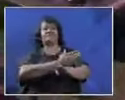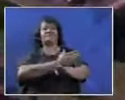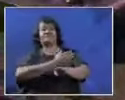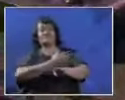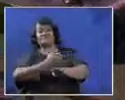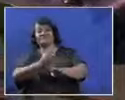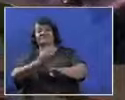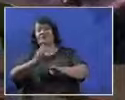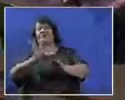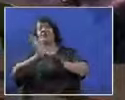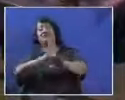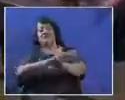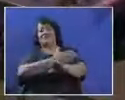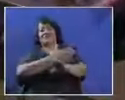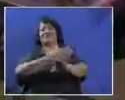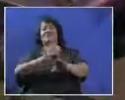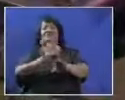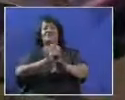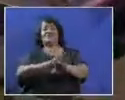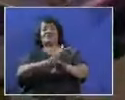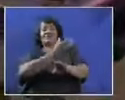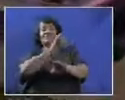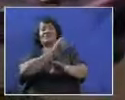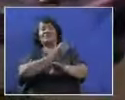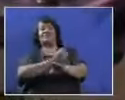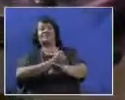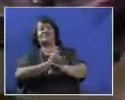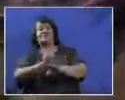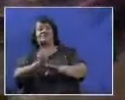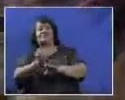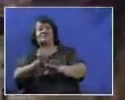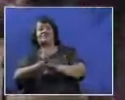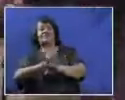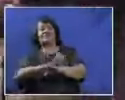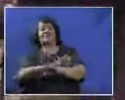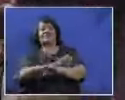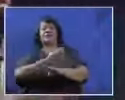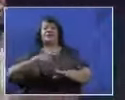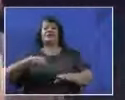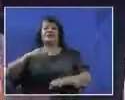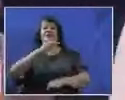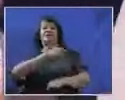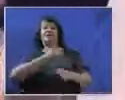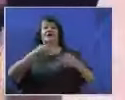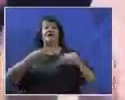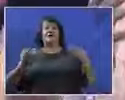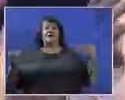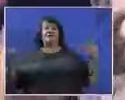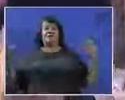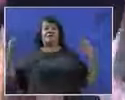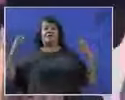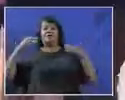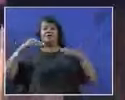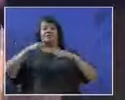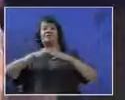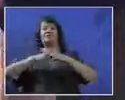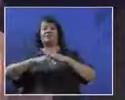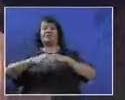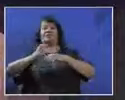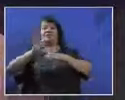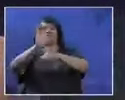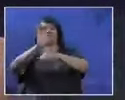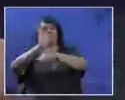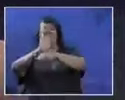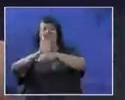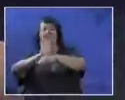Just help us sing this song this morning. We have come. We have come.